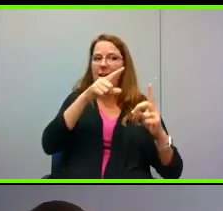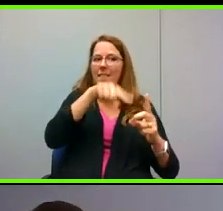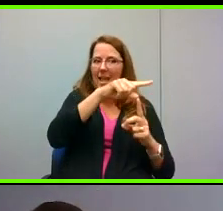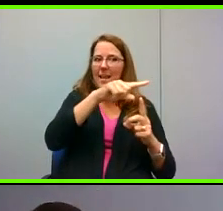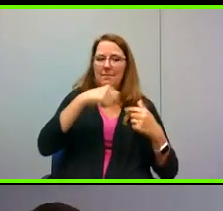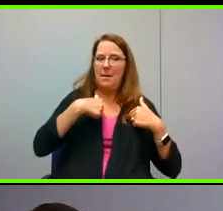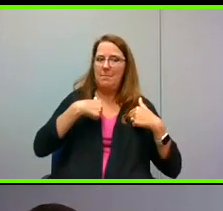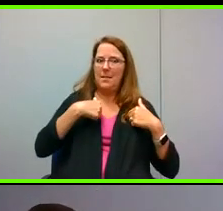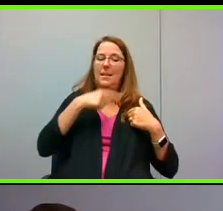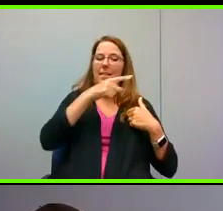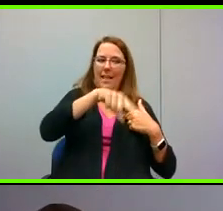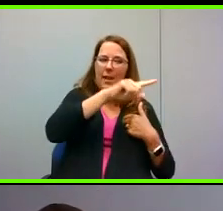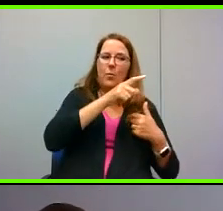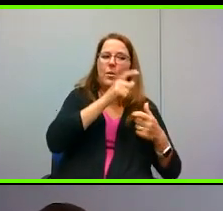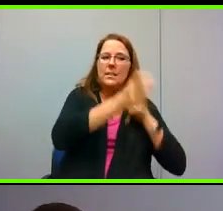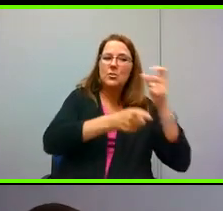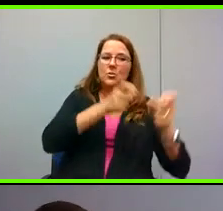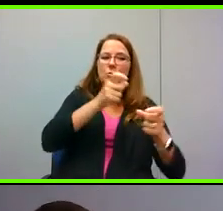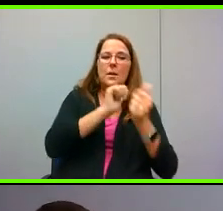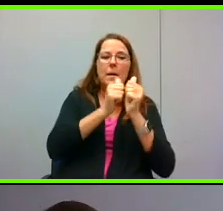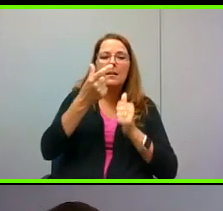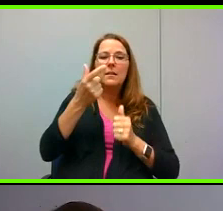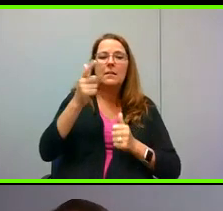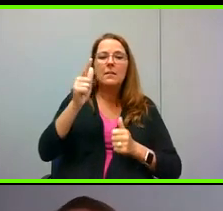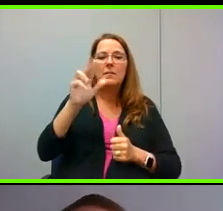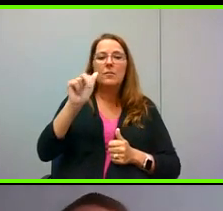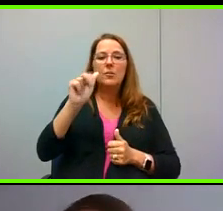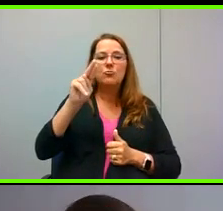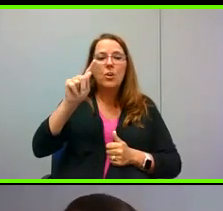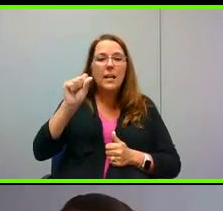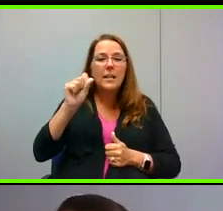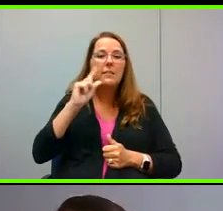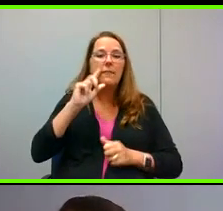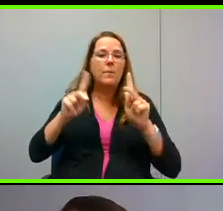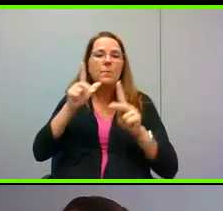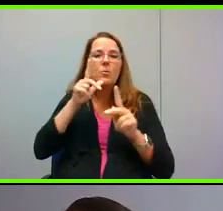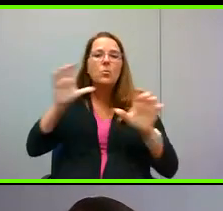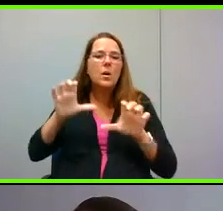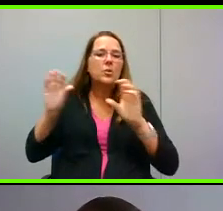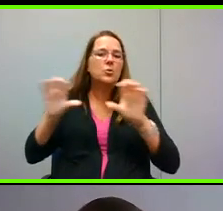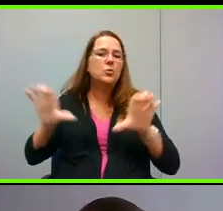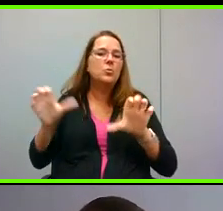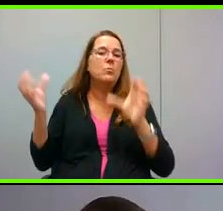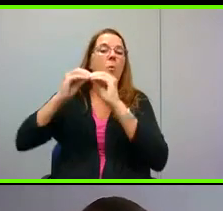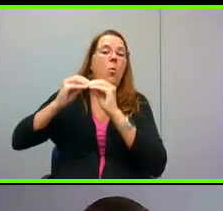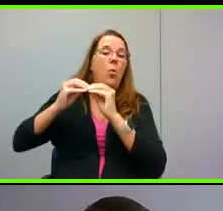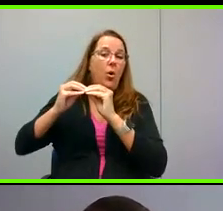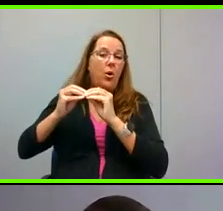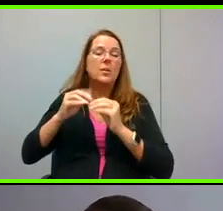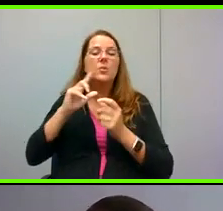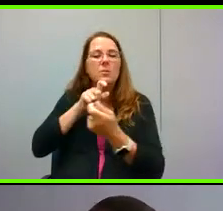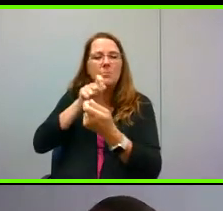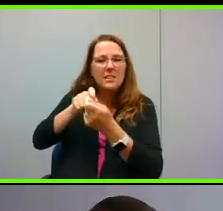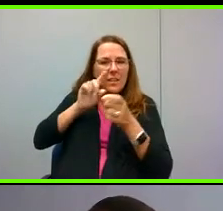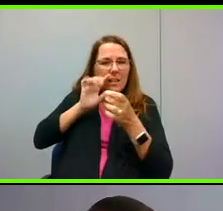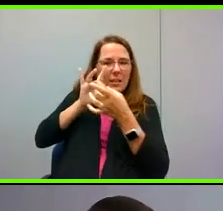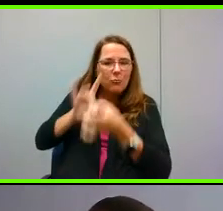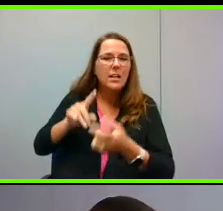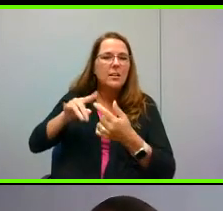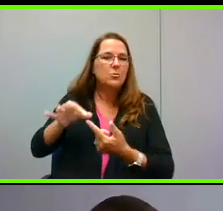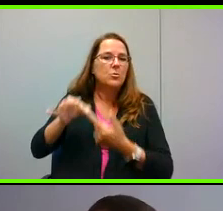competitive grants to folks who want to do something extra, right? So specifically related to special ed services